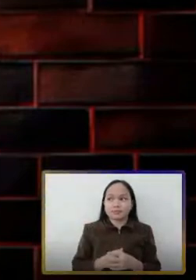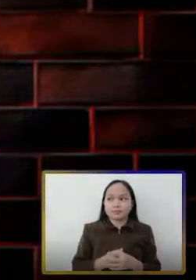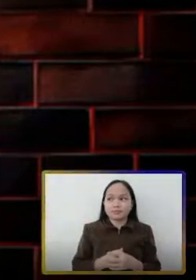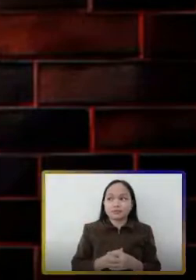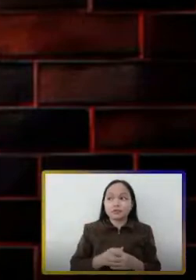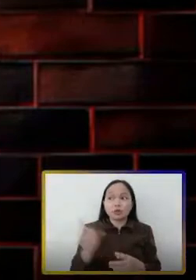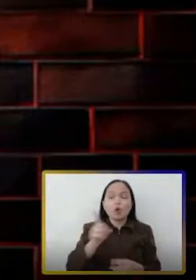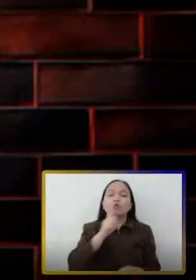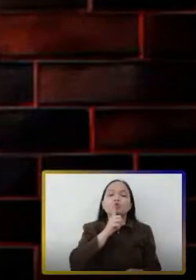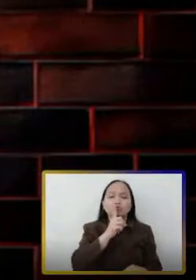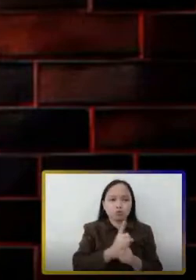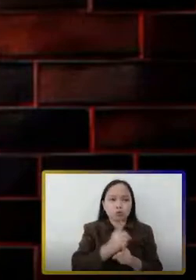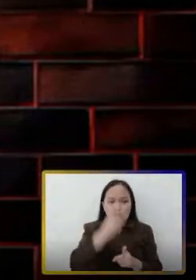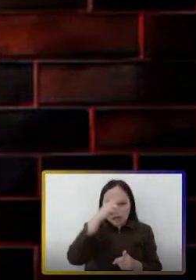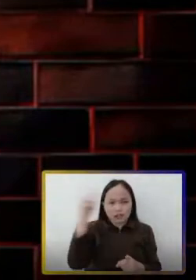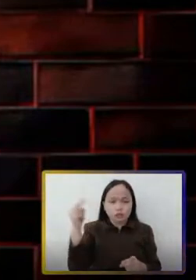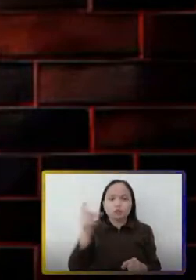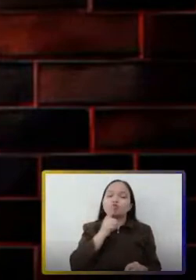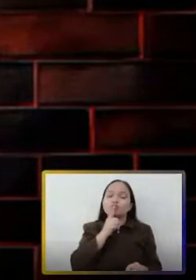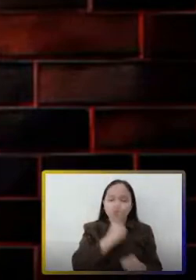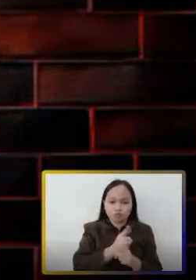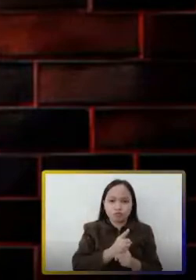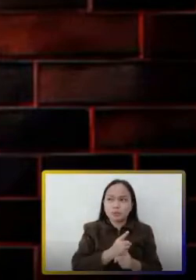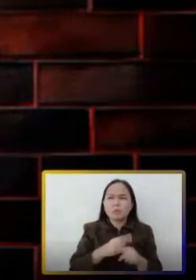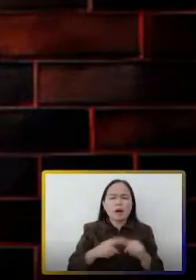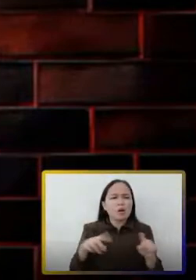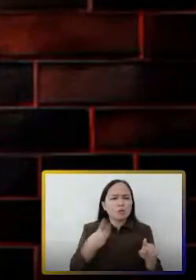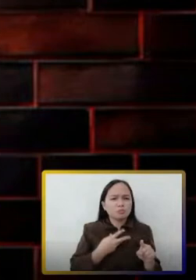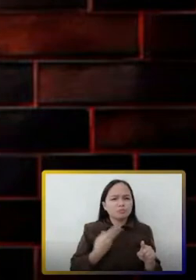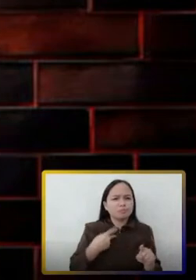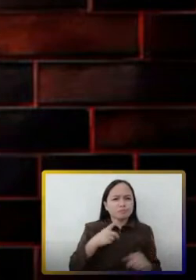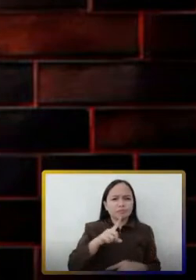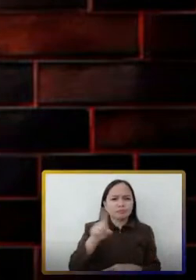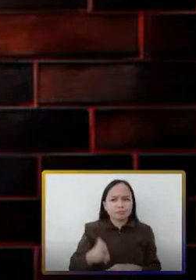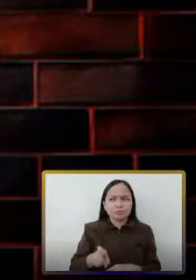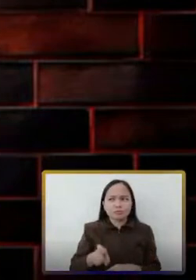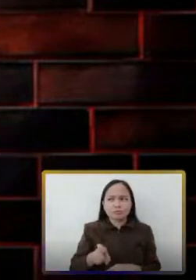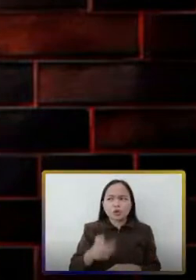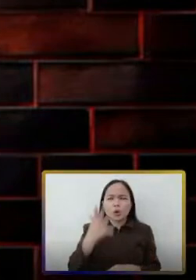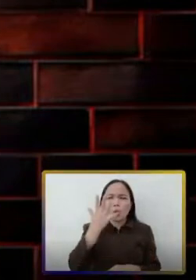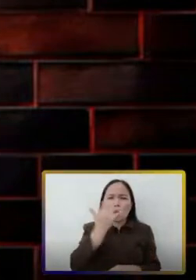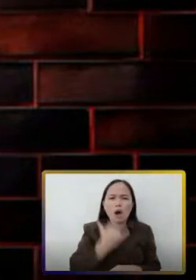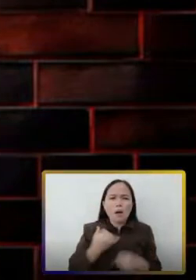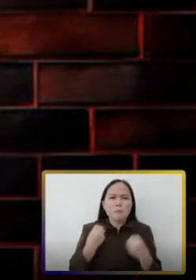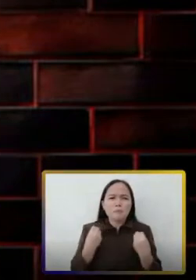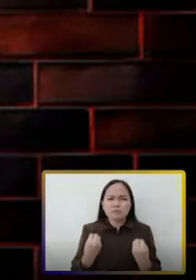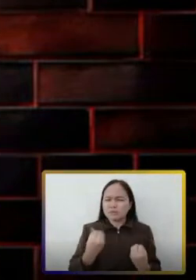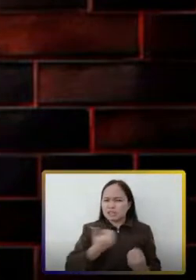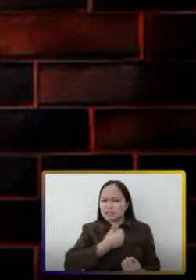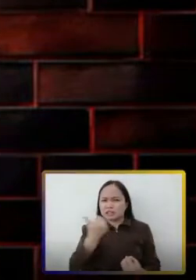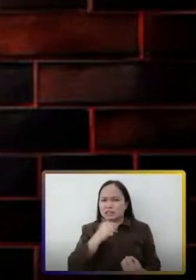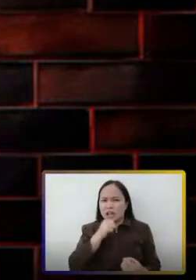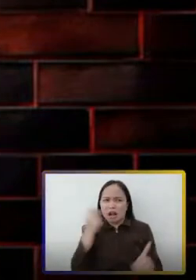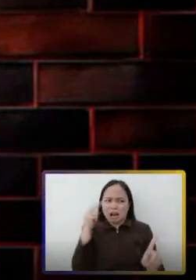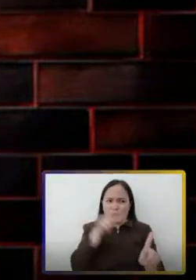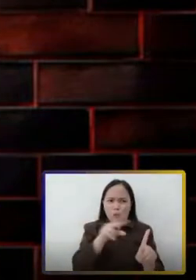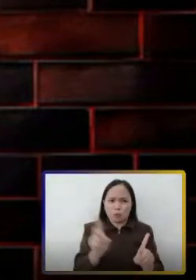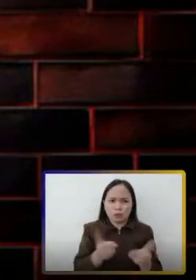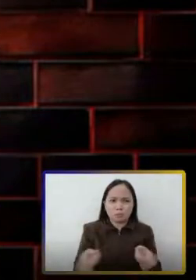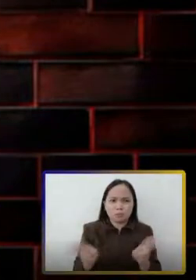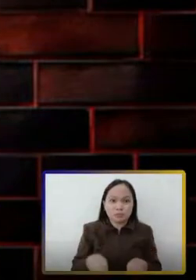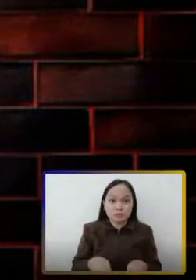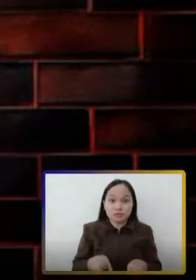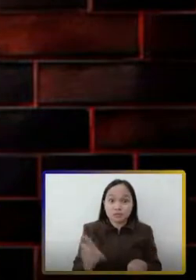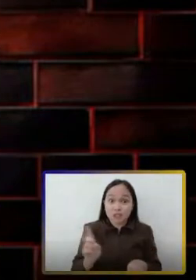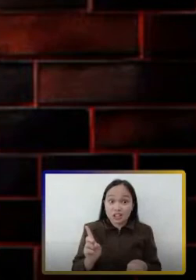A true hero, no doubt. But we still had a question. Why didn't anyone else notice what was happening?